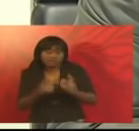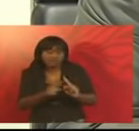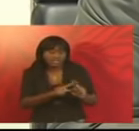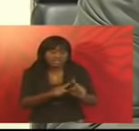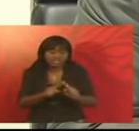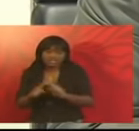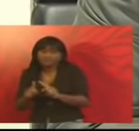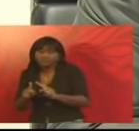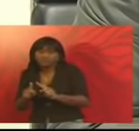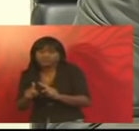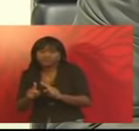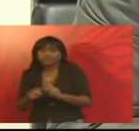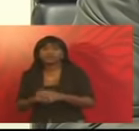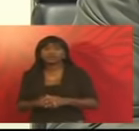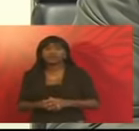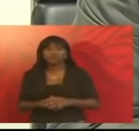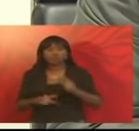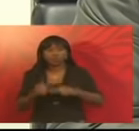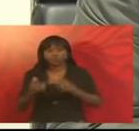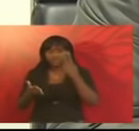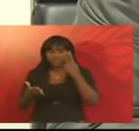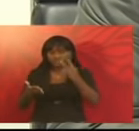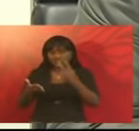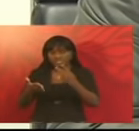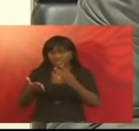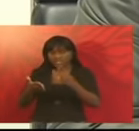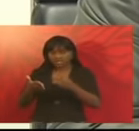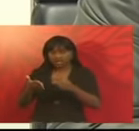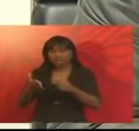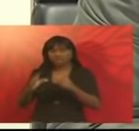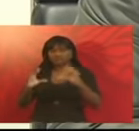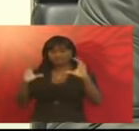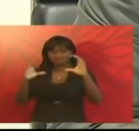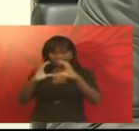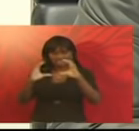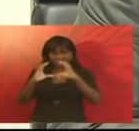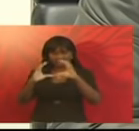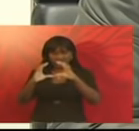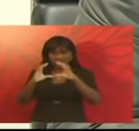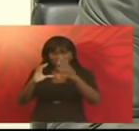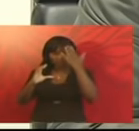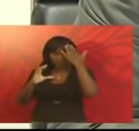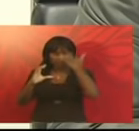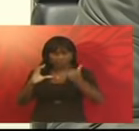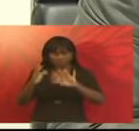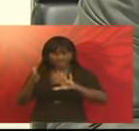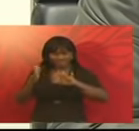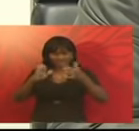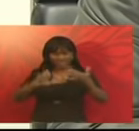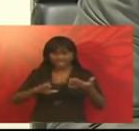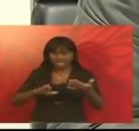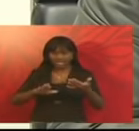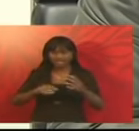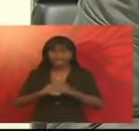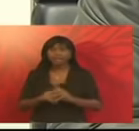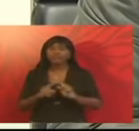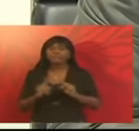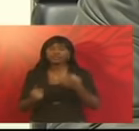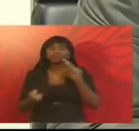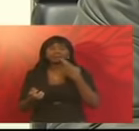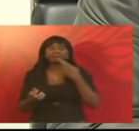is cited on the certificate as cause of death, but it's not a cause of death reporting that we're doing. We're reporting